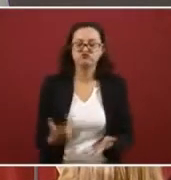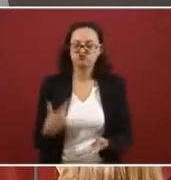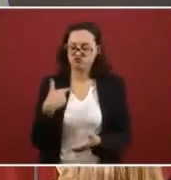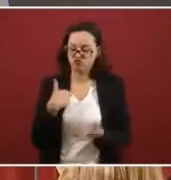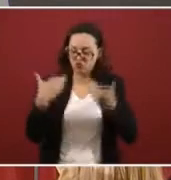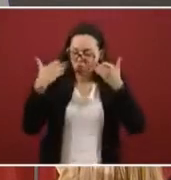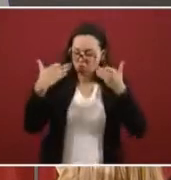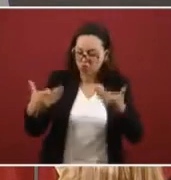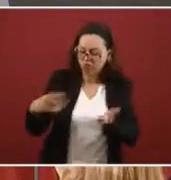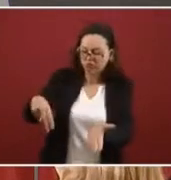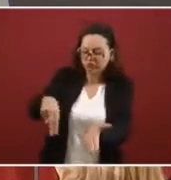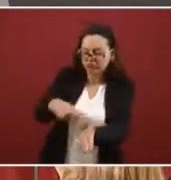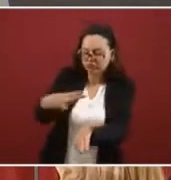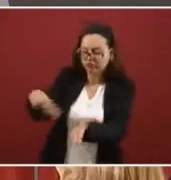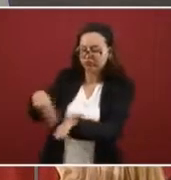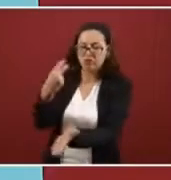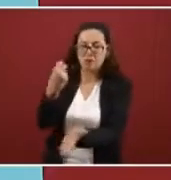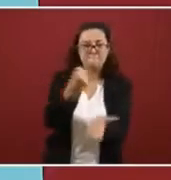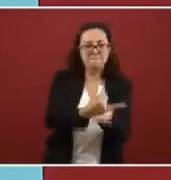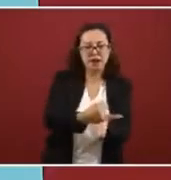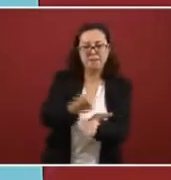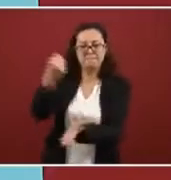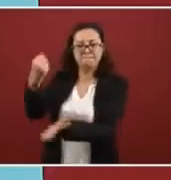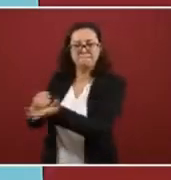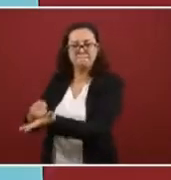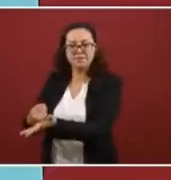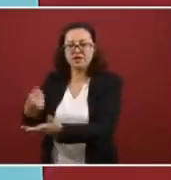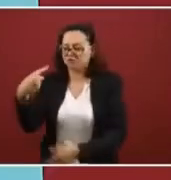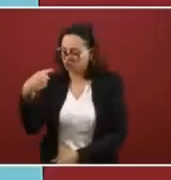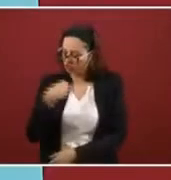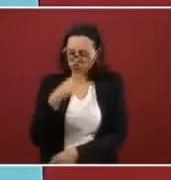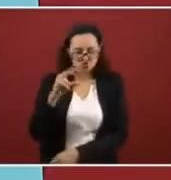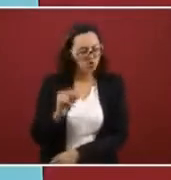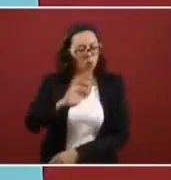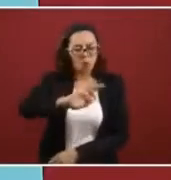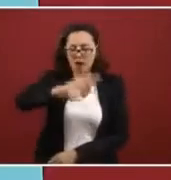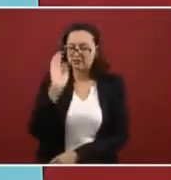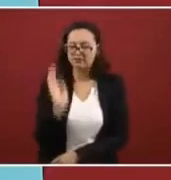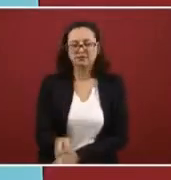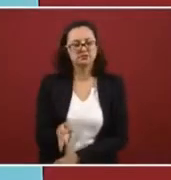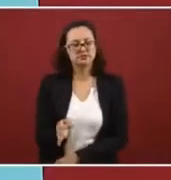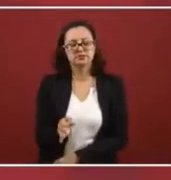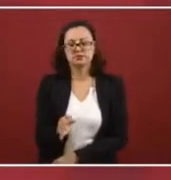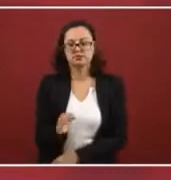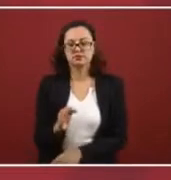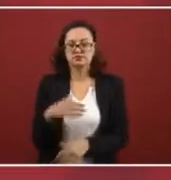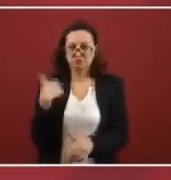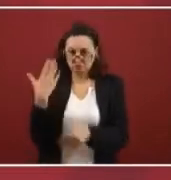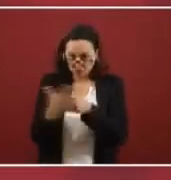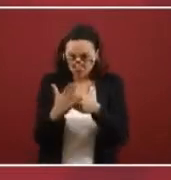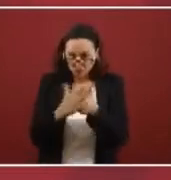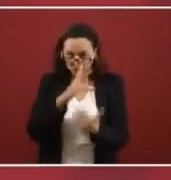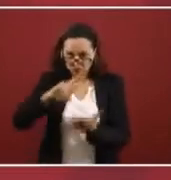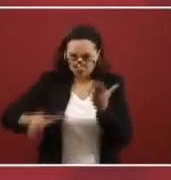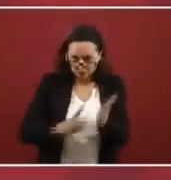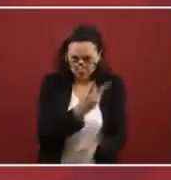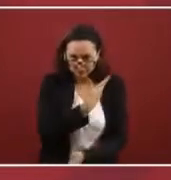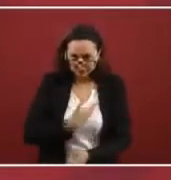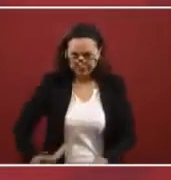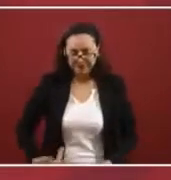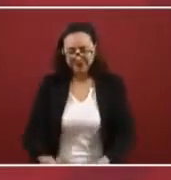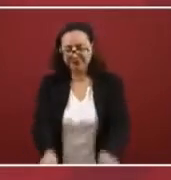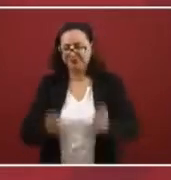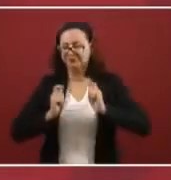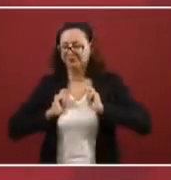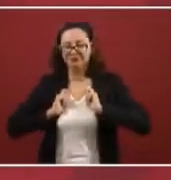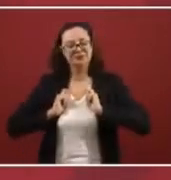que no soy partidario that I am not a partisan de la reelección for re-election. No